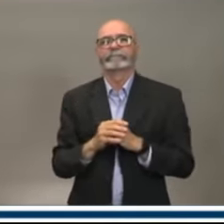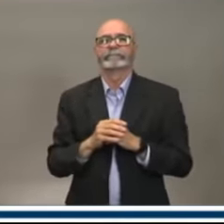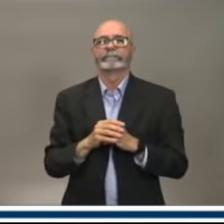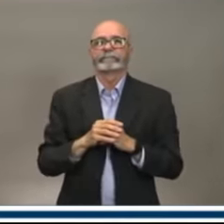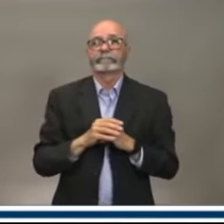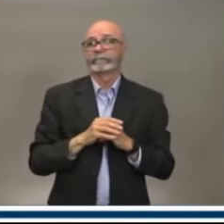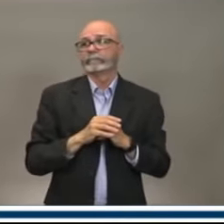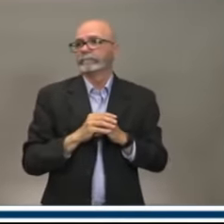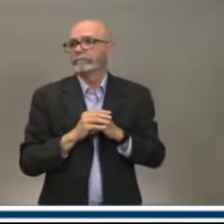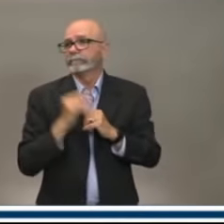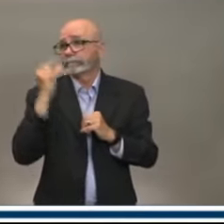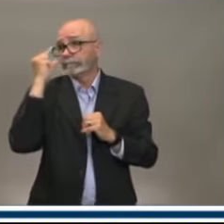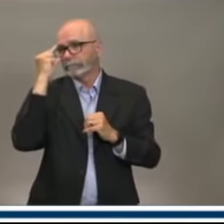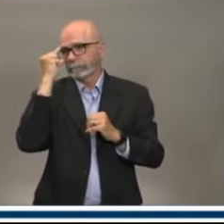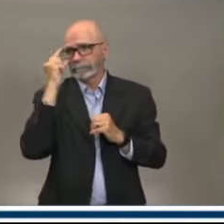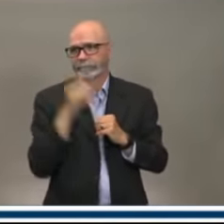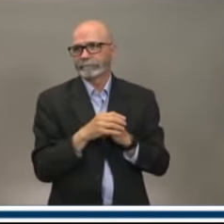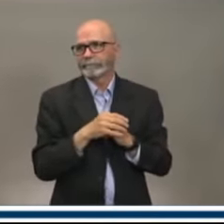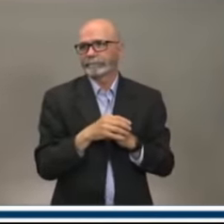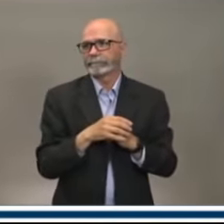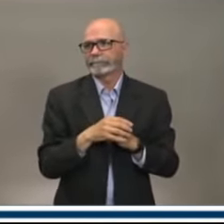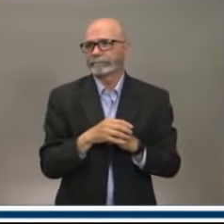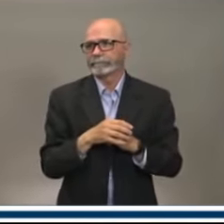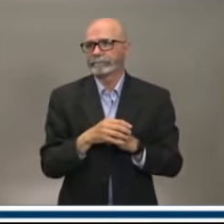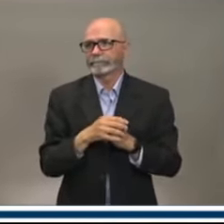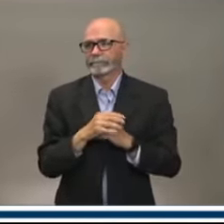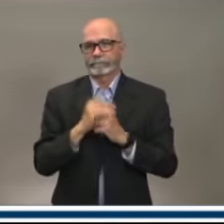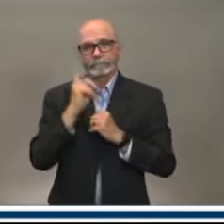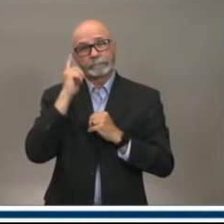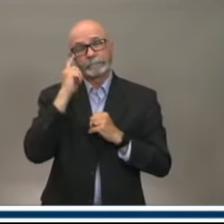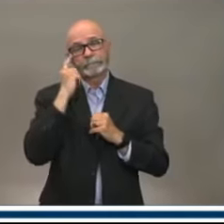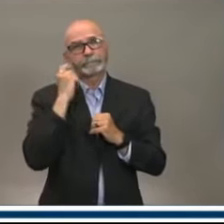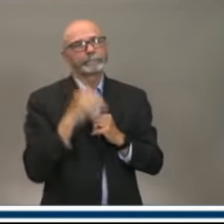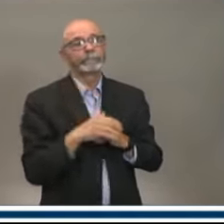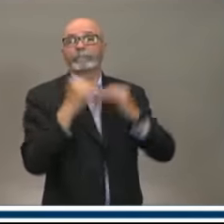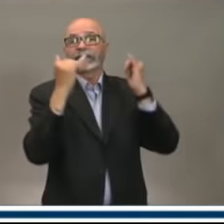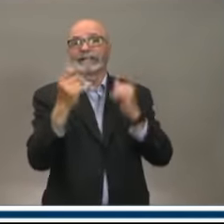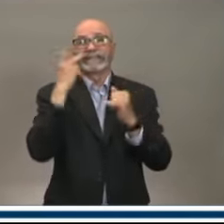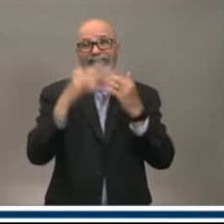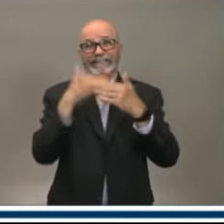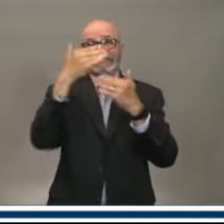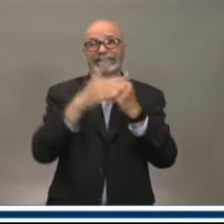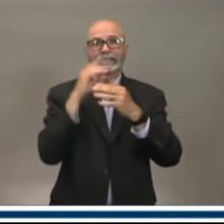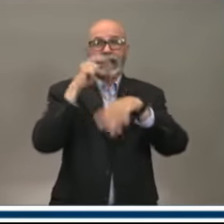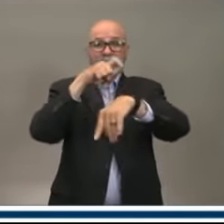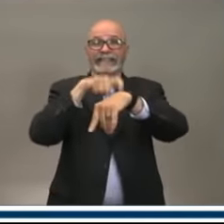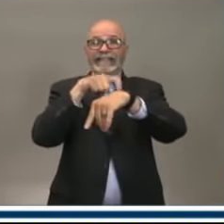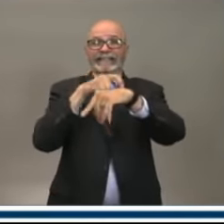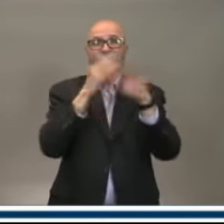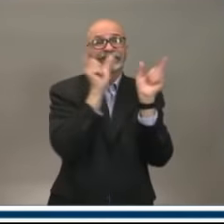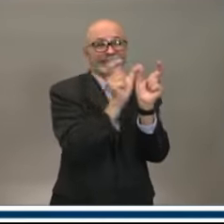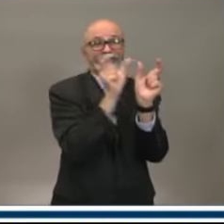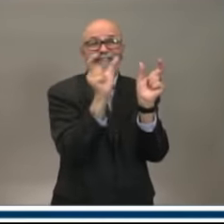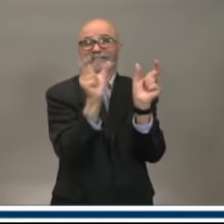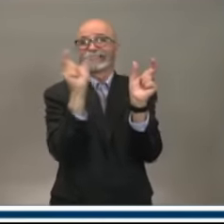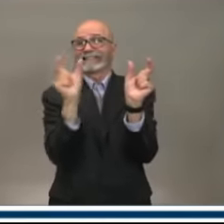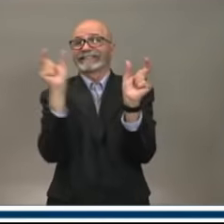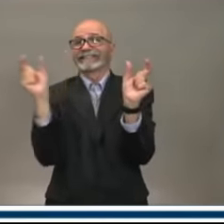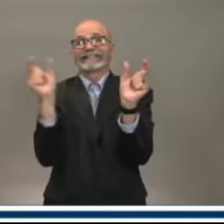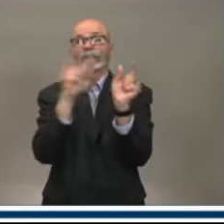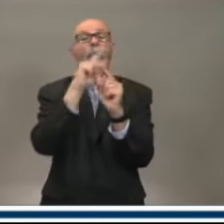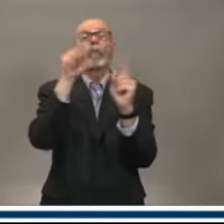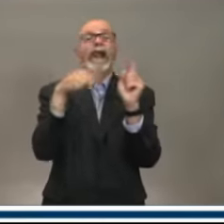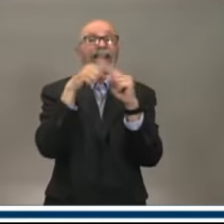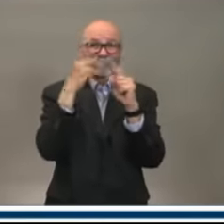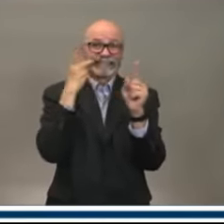I may have gone too far. So this is a diagram of the framing of the timing. No specific timeline there. We're at the beginning